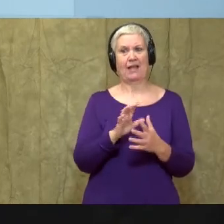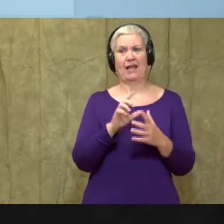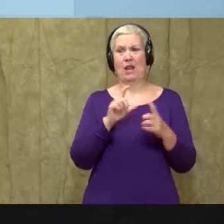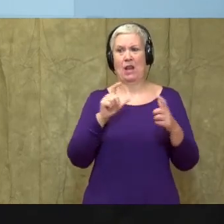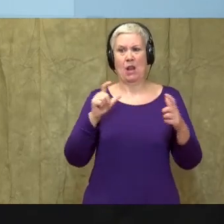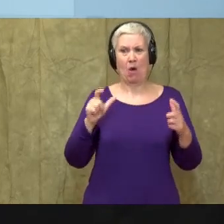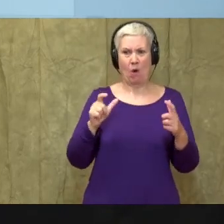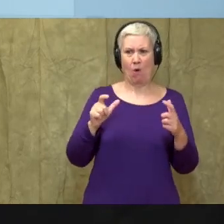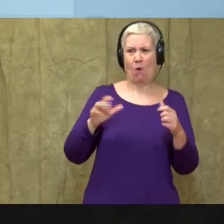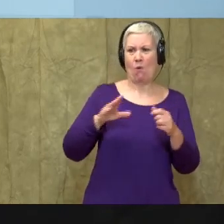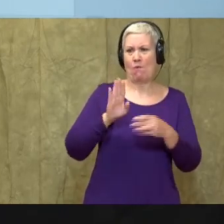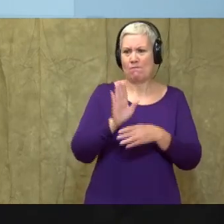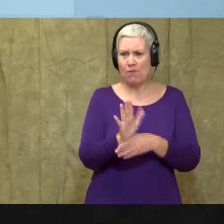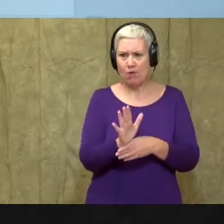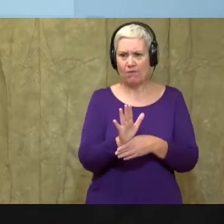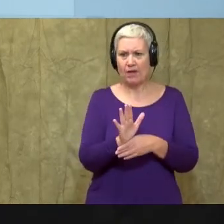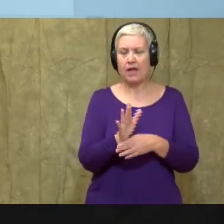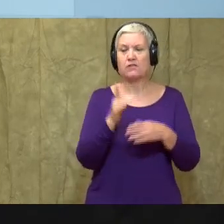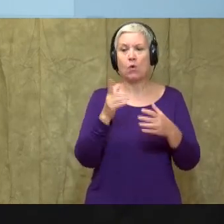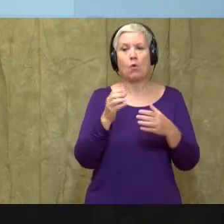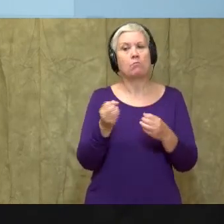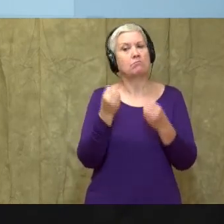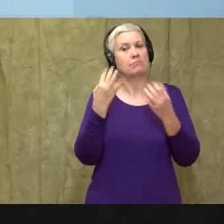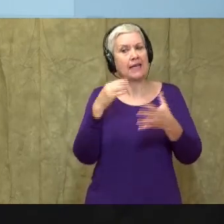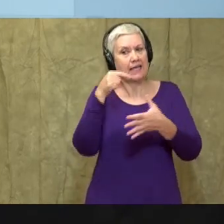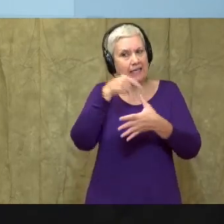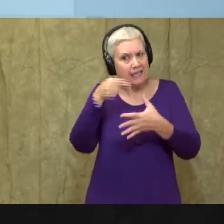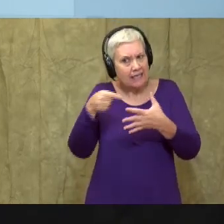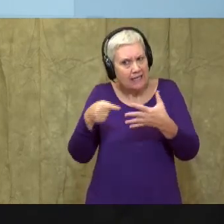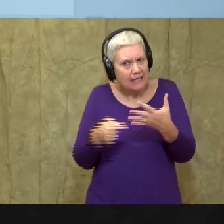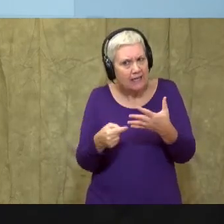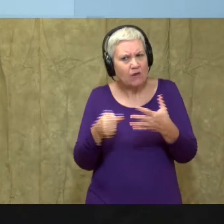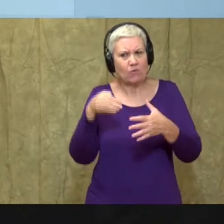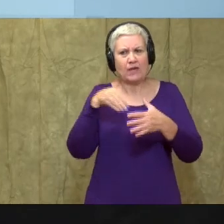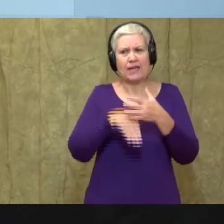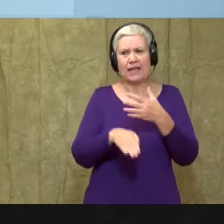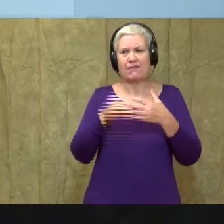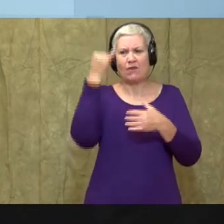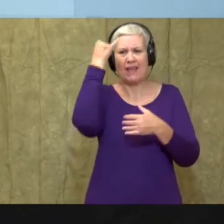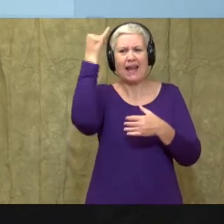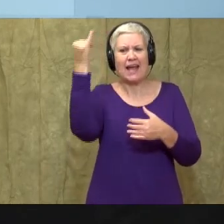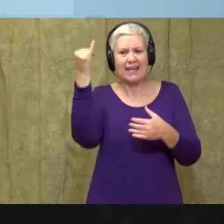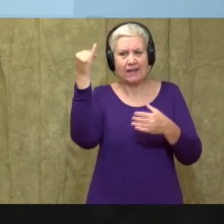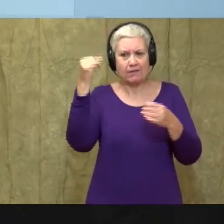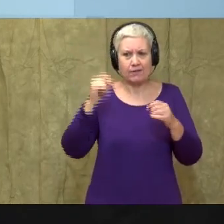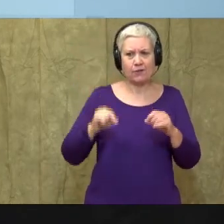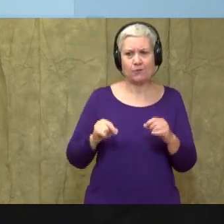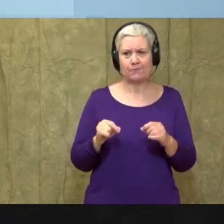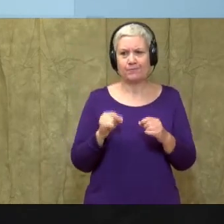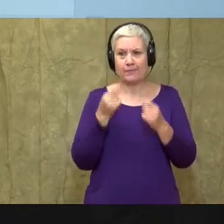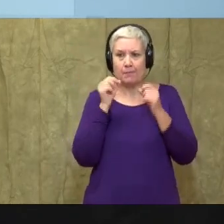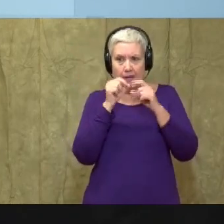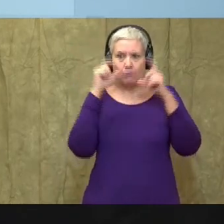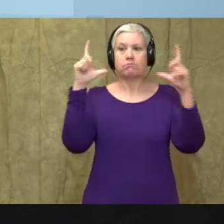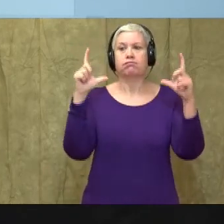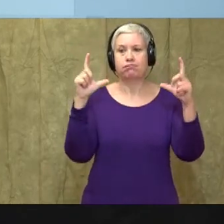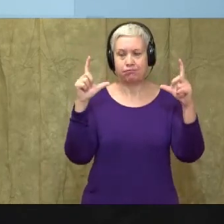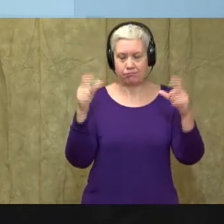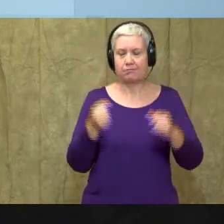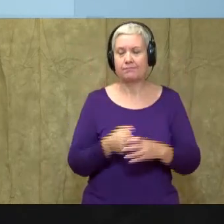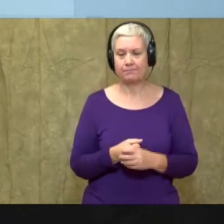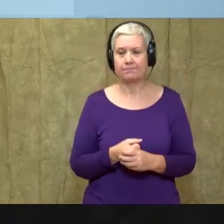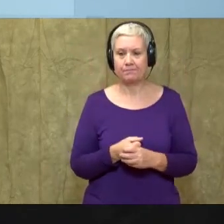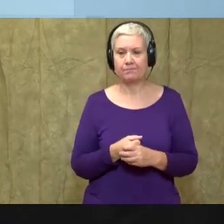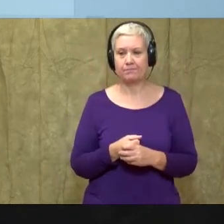a lot of details go into making that idea come to life. So today we're going to see how that